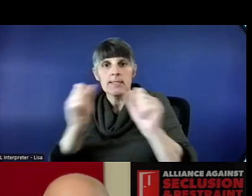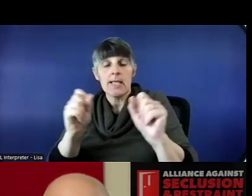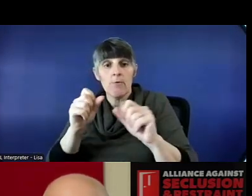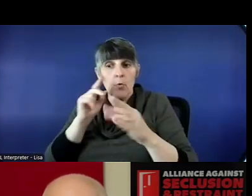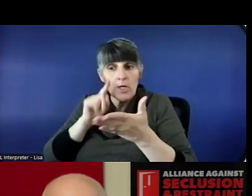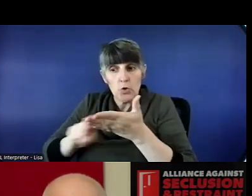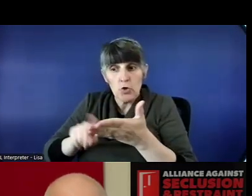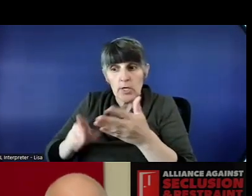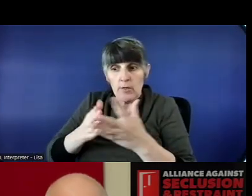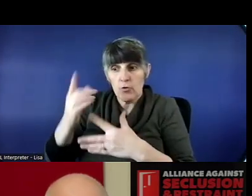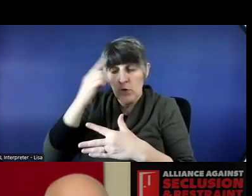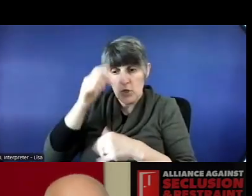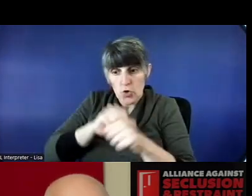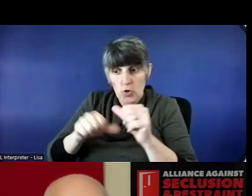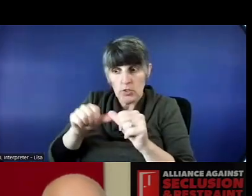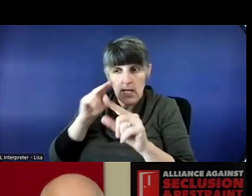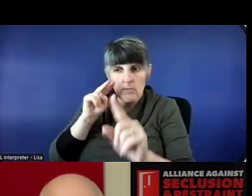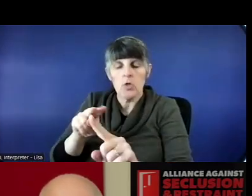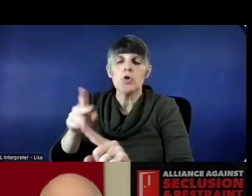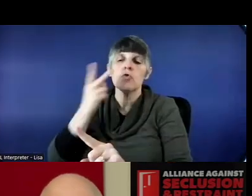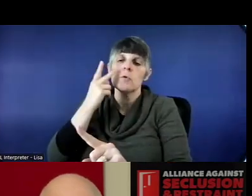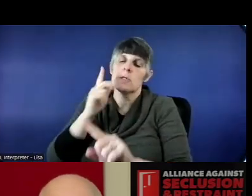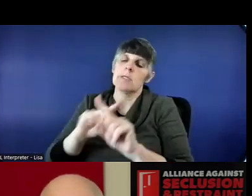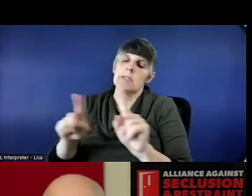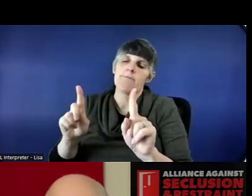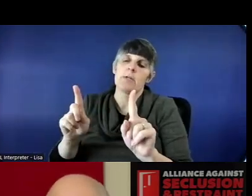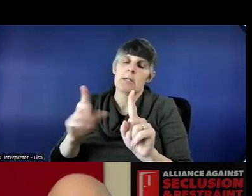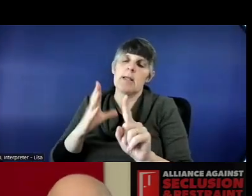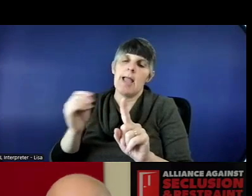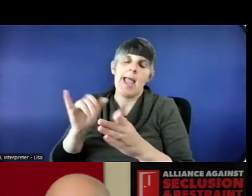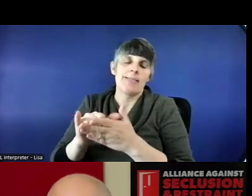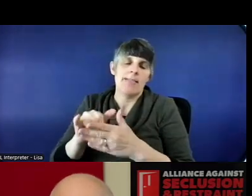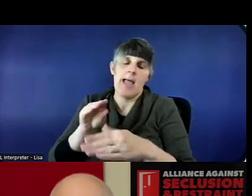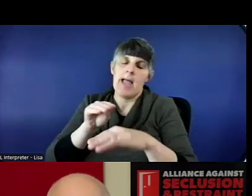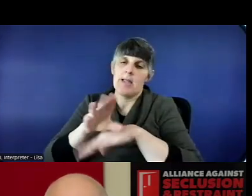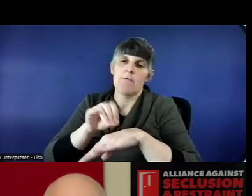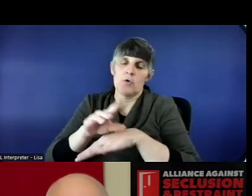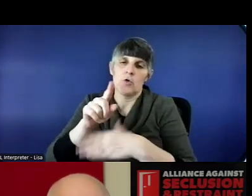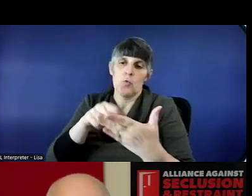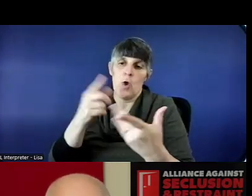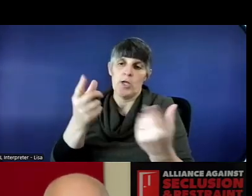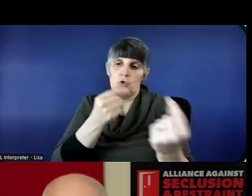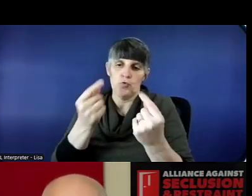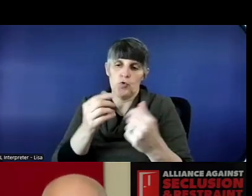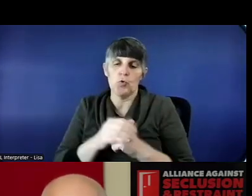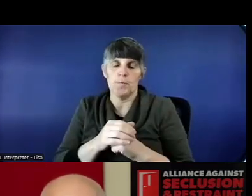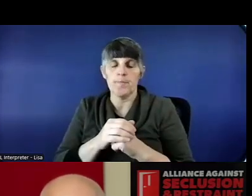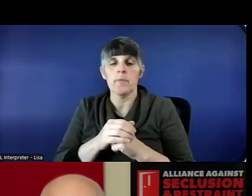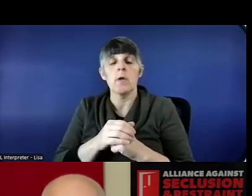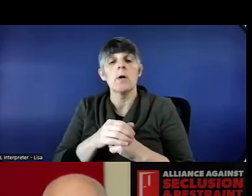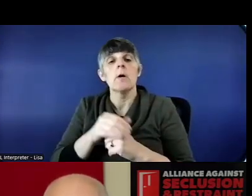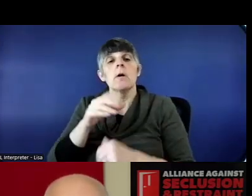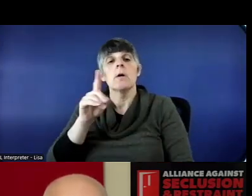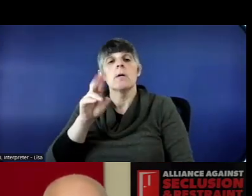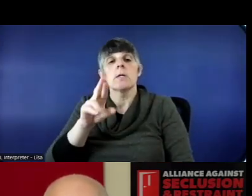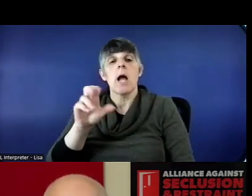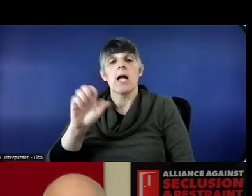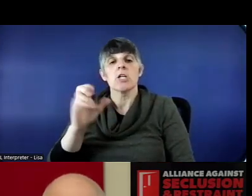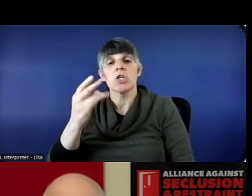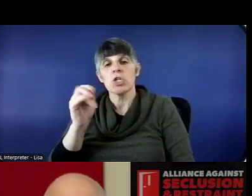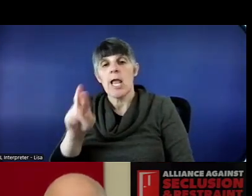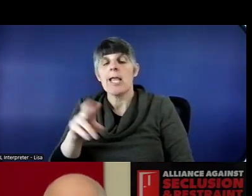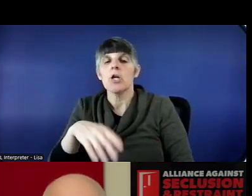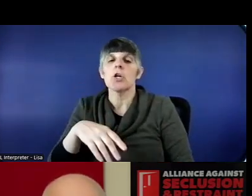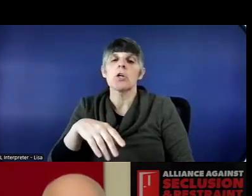through a neuroscience lens, you see behavior differently. And again, that influences what you do. Dr. Stuart Shanker, friend,